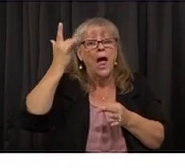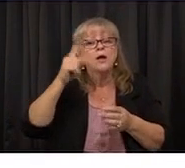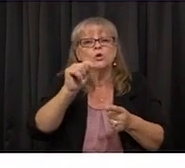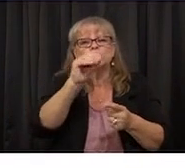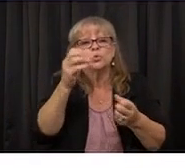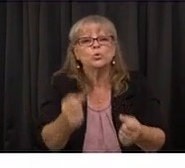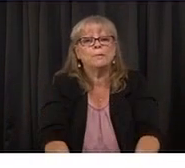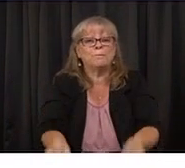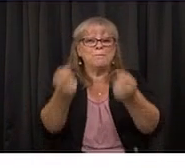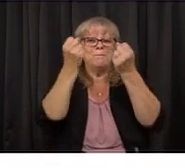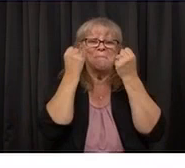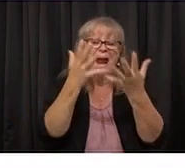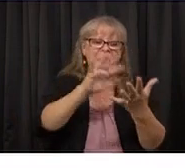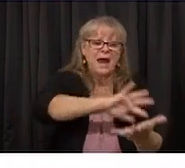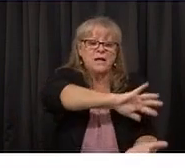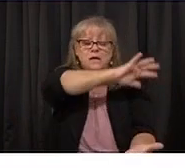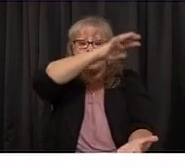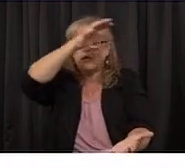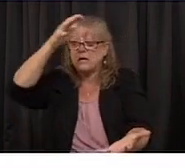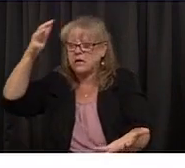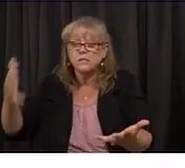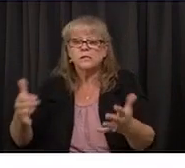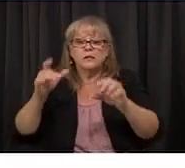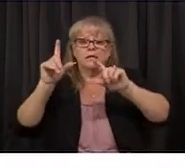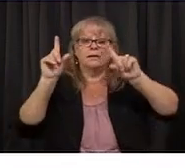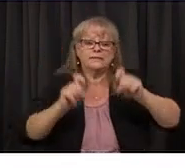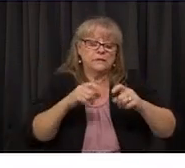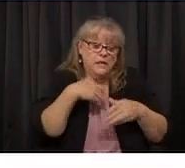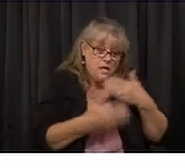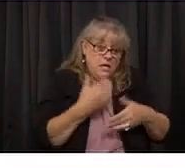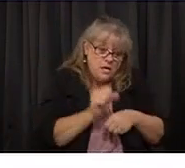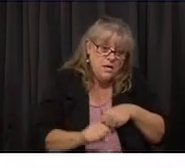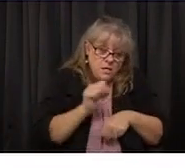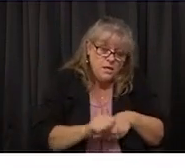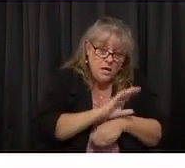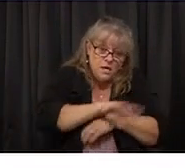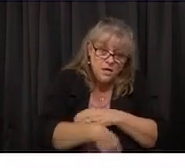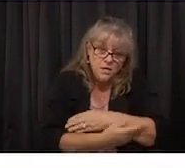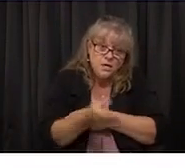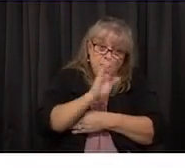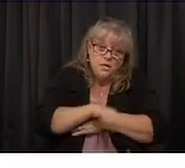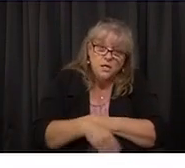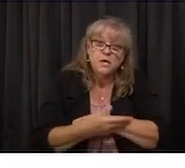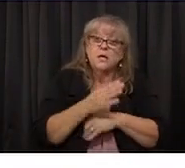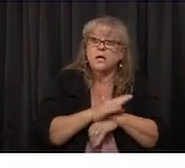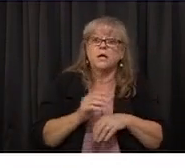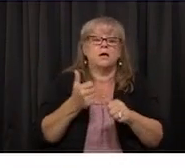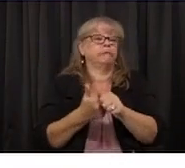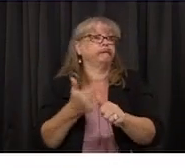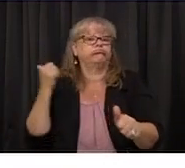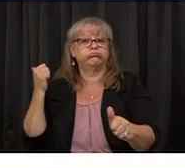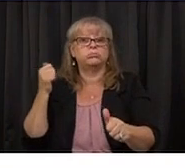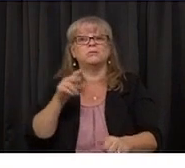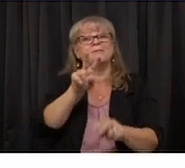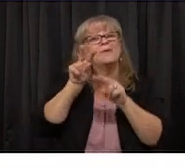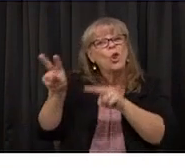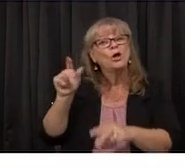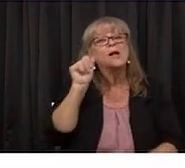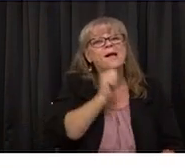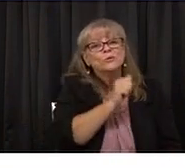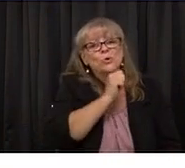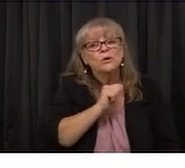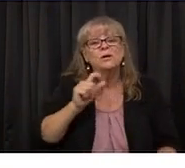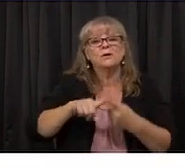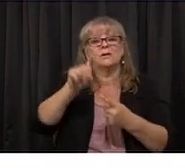Arizona, Texas, Florida. They received tens of thousands of tests, and they slowed to a snail's pace, and they're no